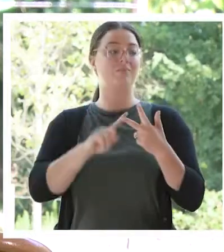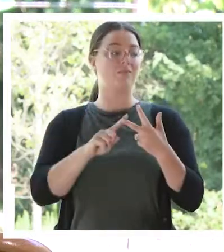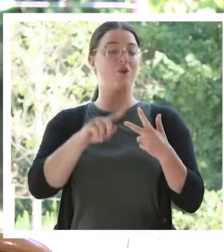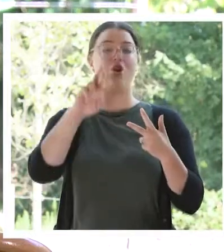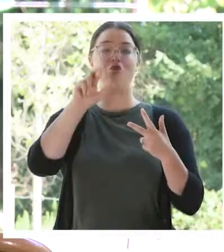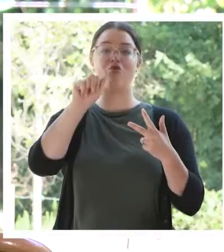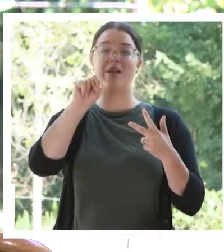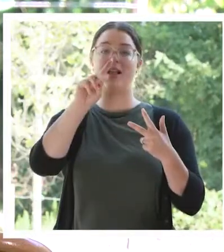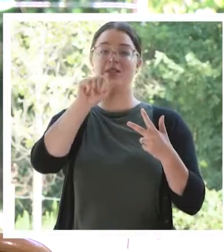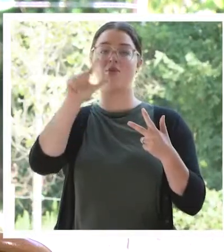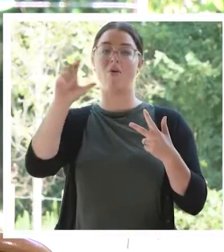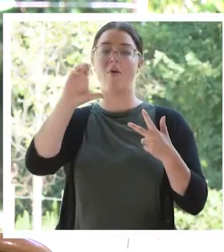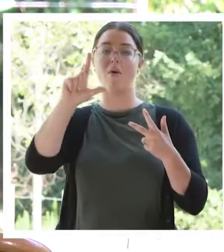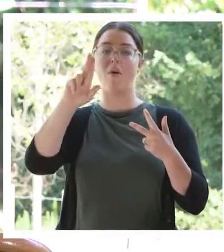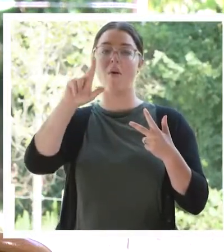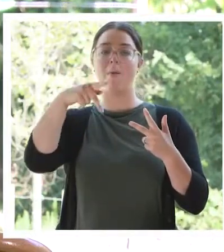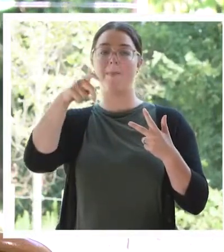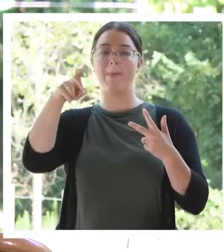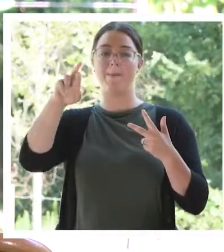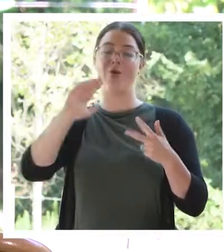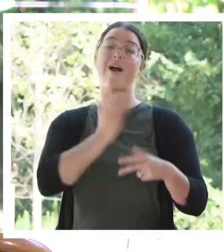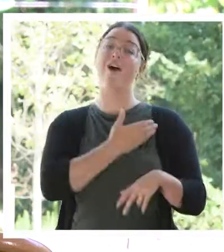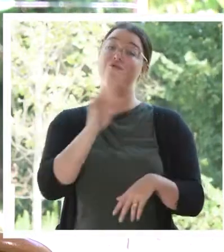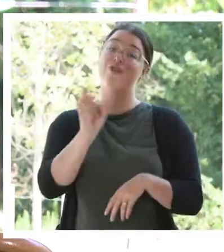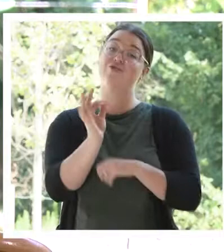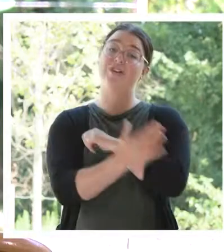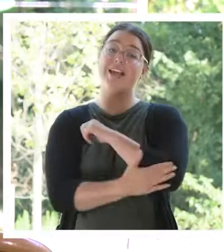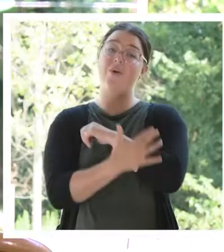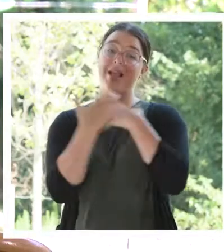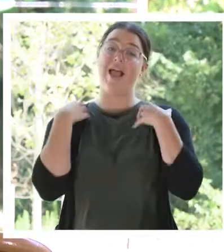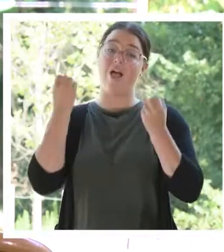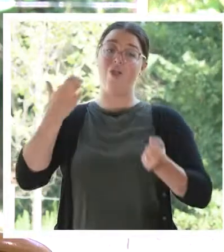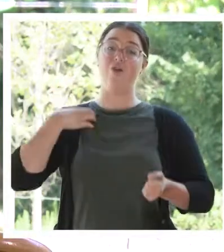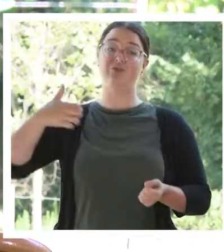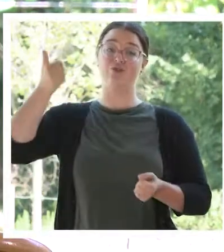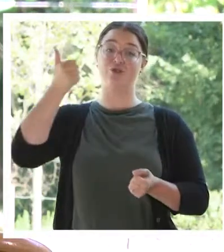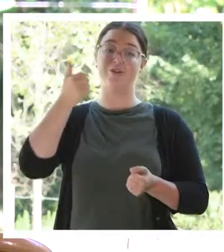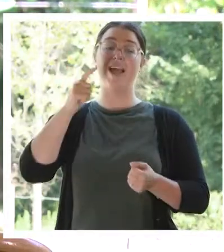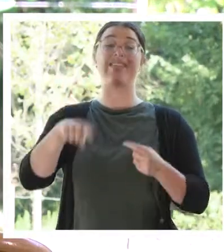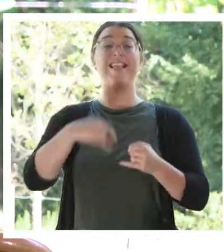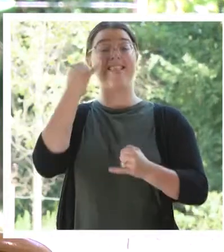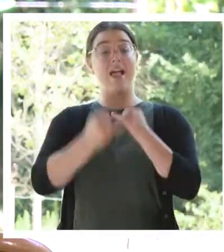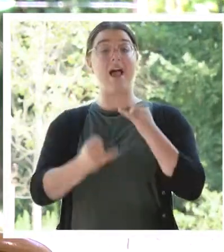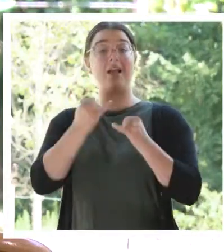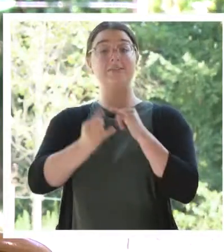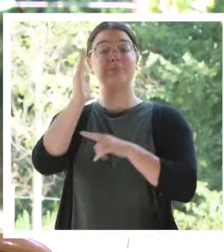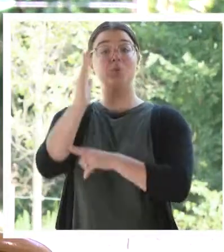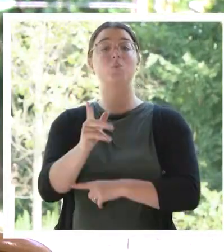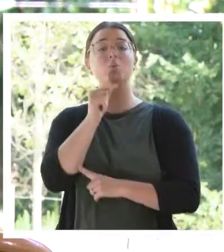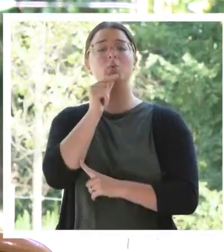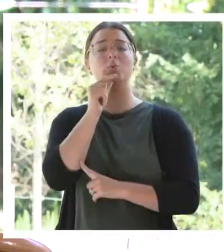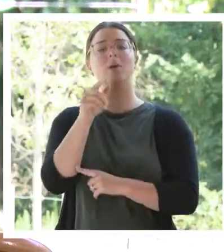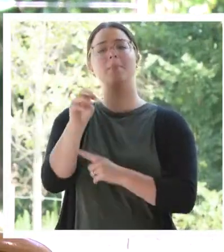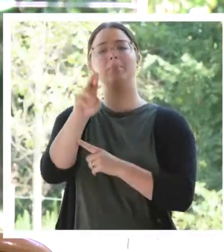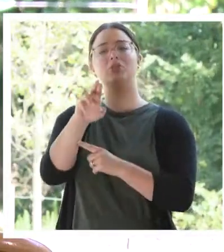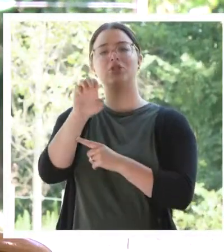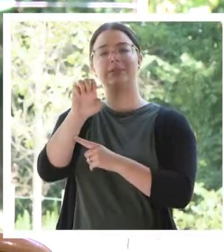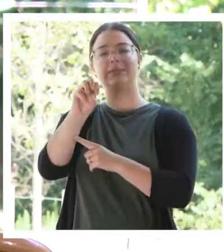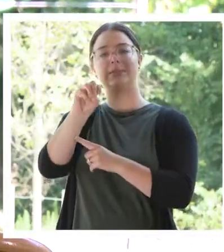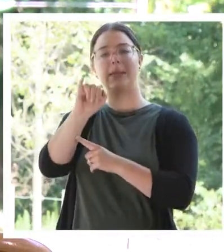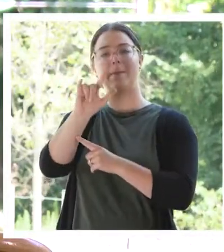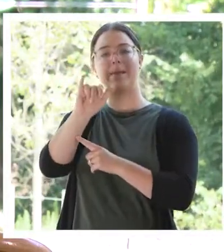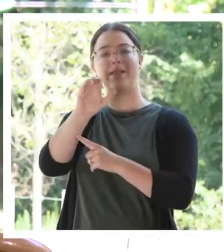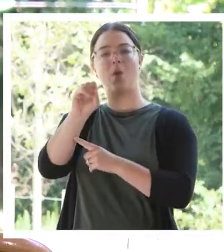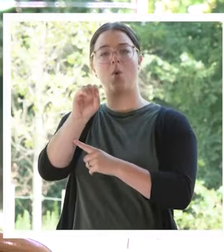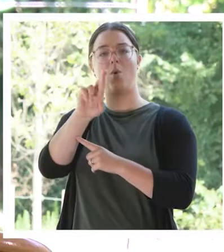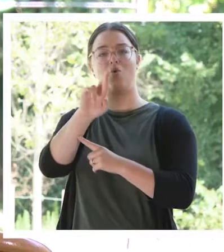Officer. Then we'll hear from our final speaker, who is Mr. Emilio Reed, who's sitting here in the front row, who chose to share his COVID